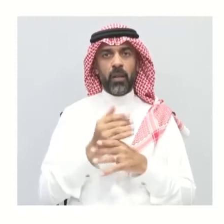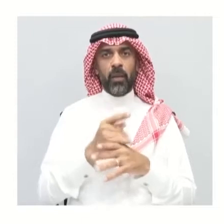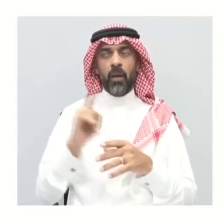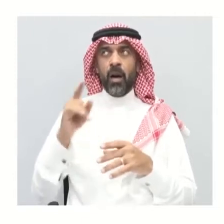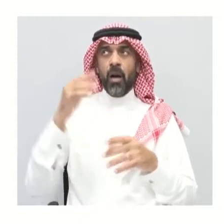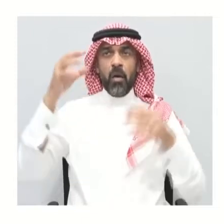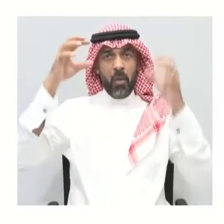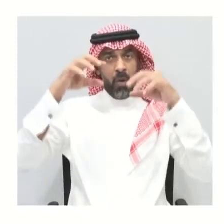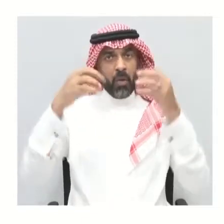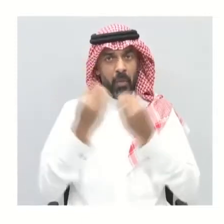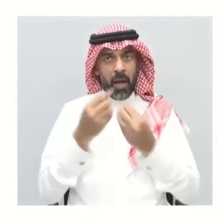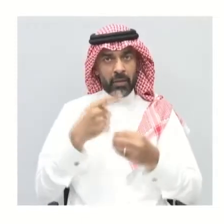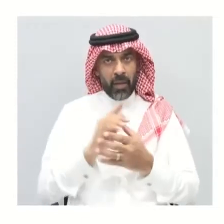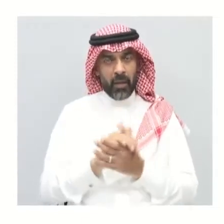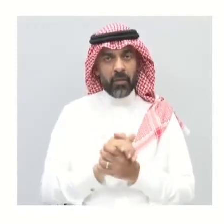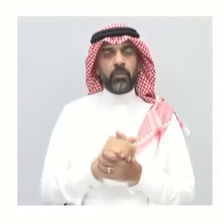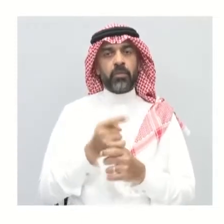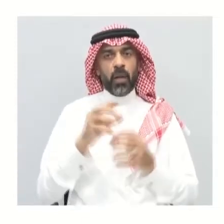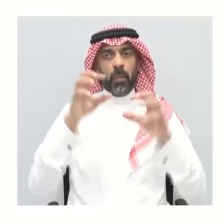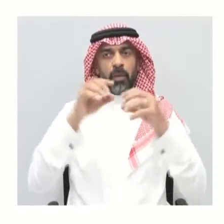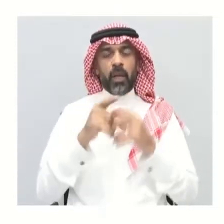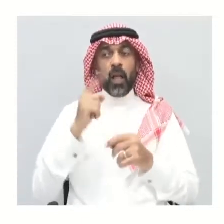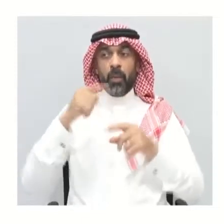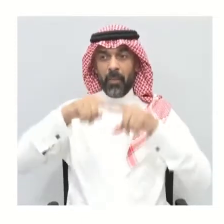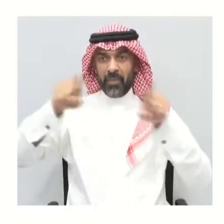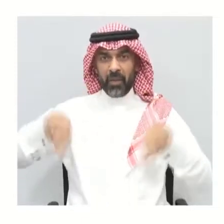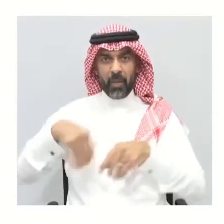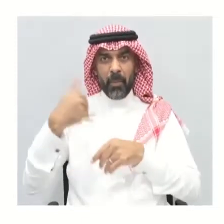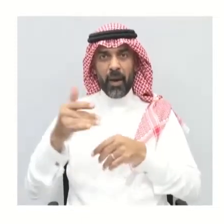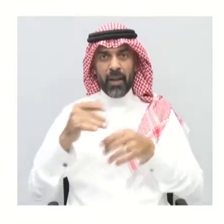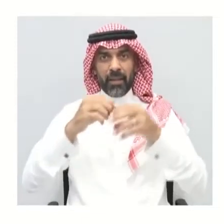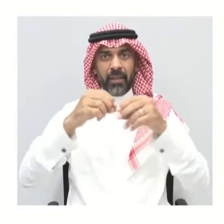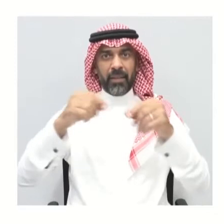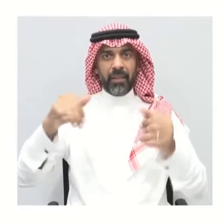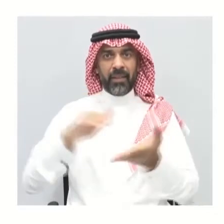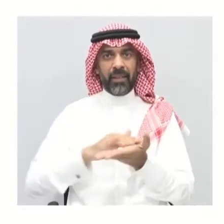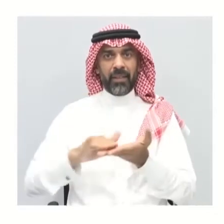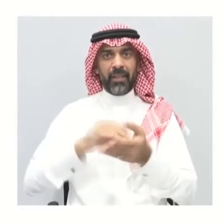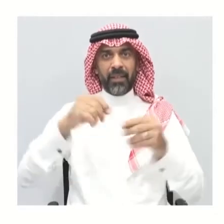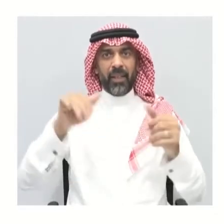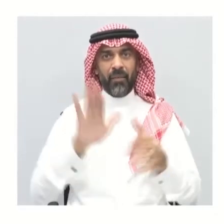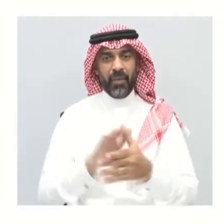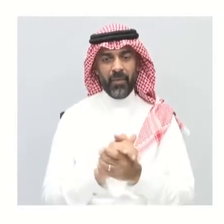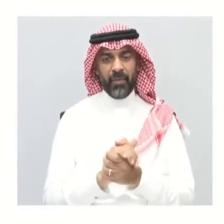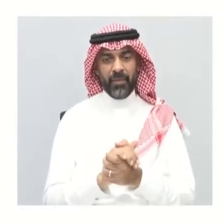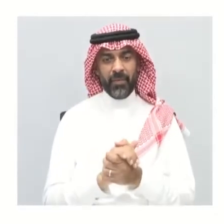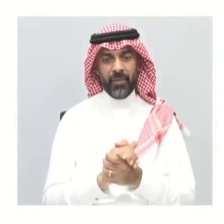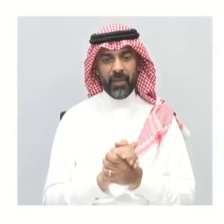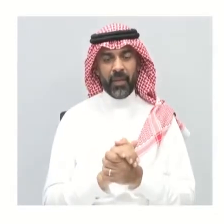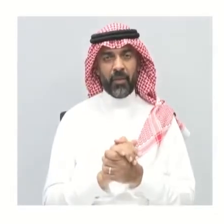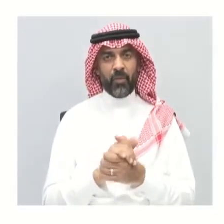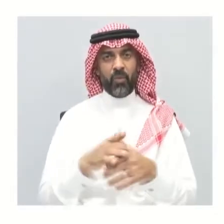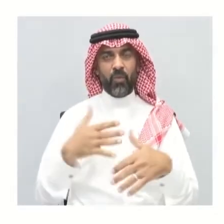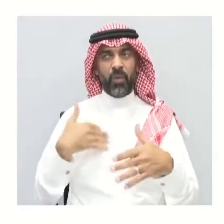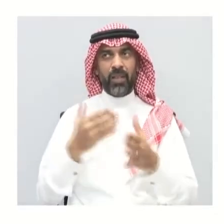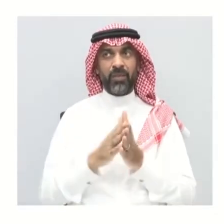also got rainy and the yard got muddy too. We still enjoyed the